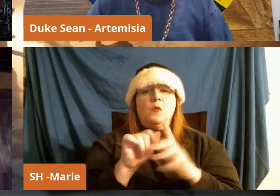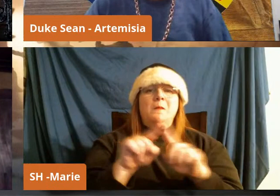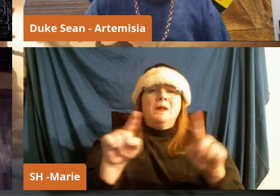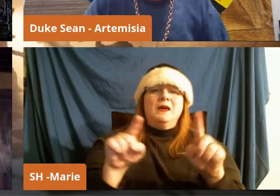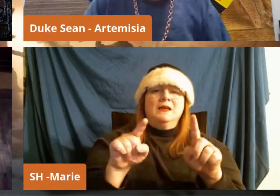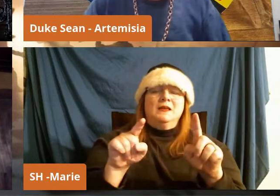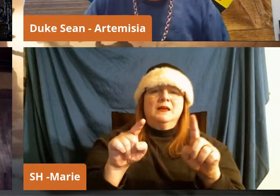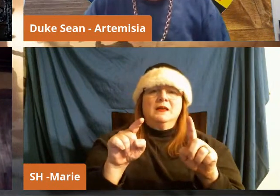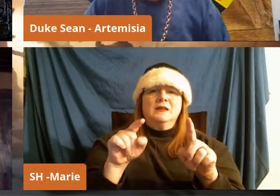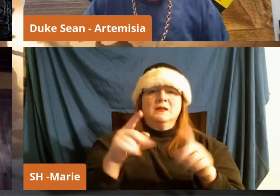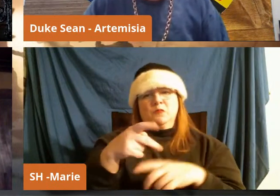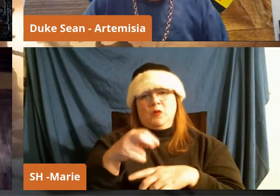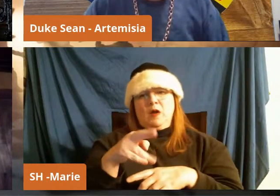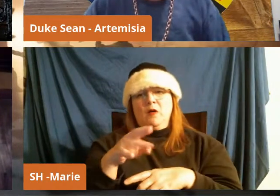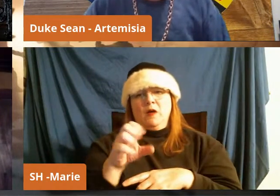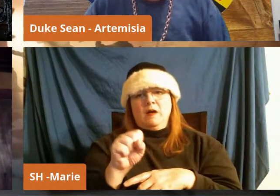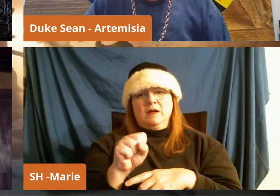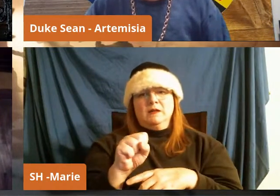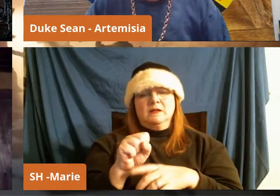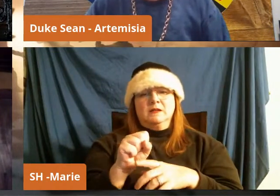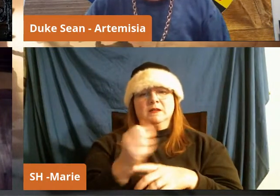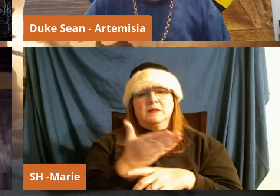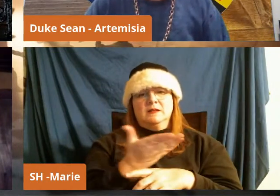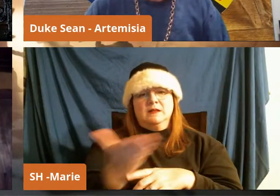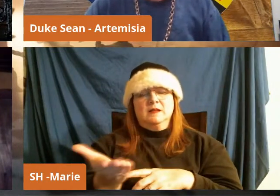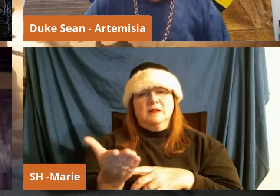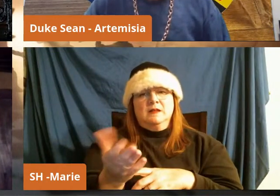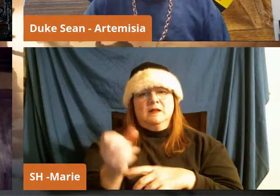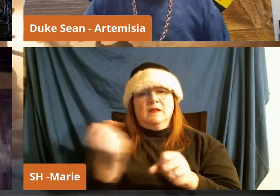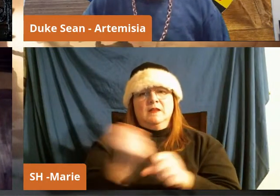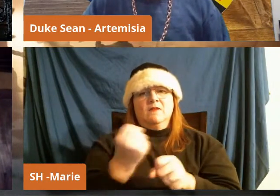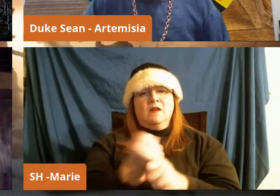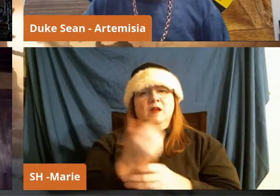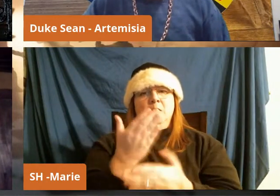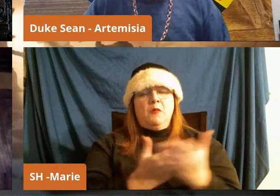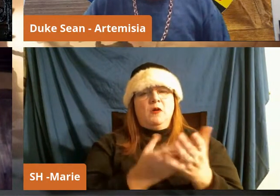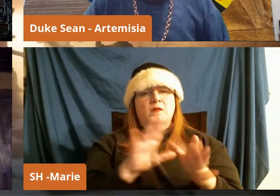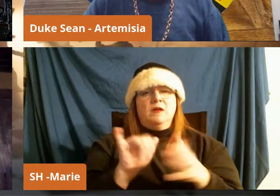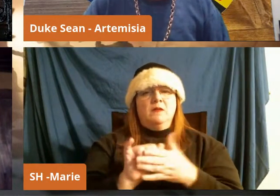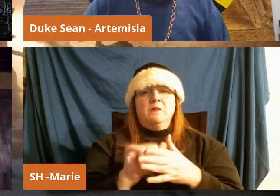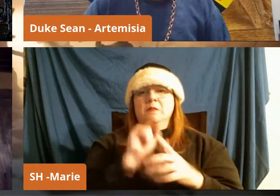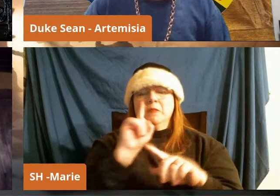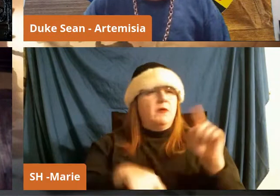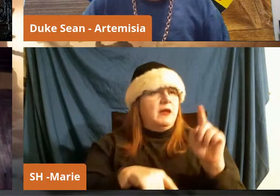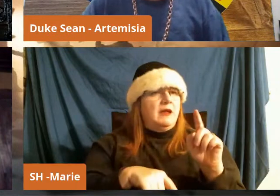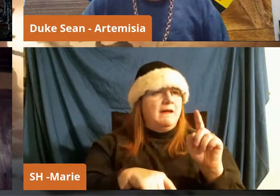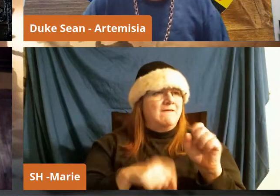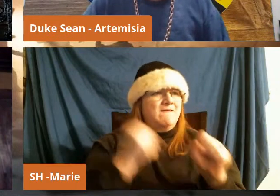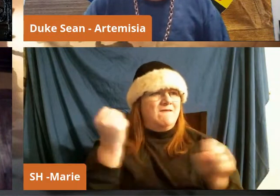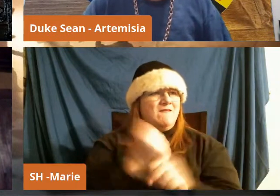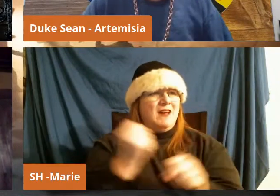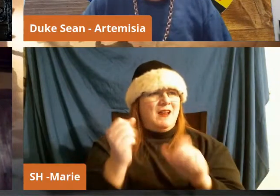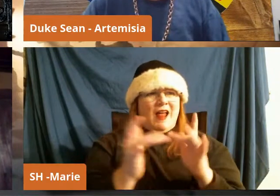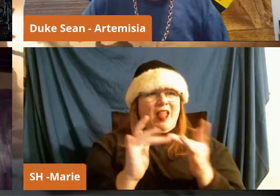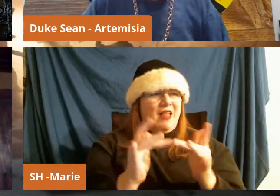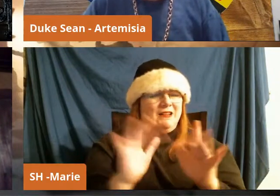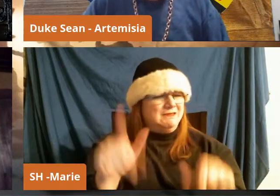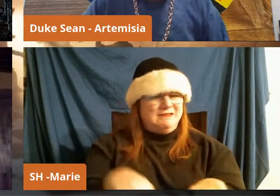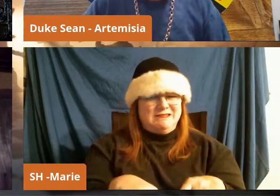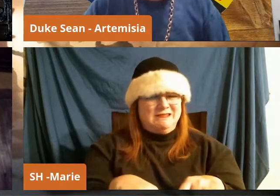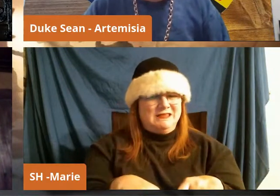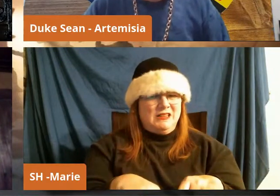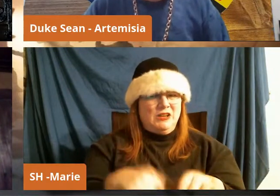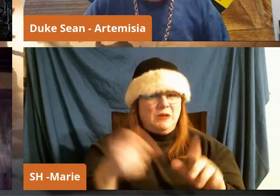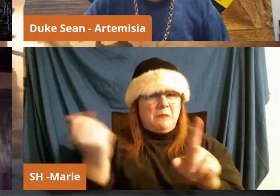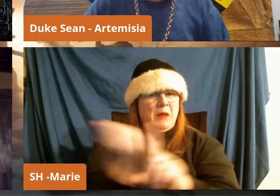that gets into the prowess stuff, right? That gets into the fighting part of it. But we can't fight online. You can do spell